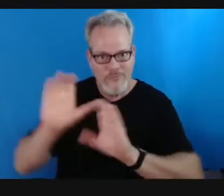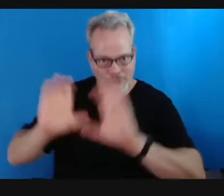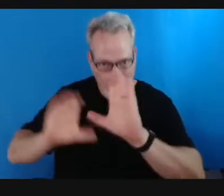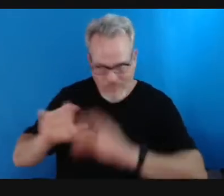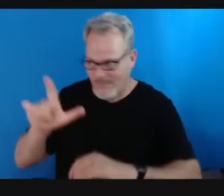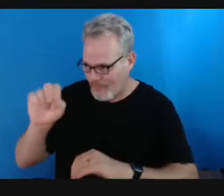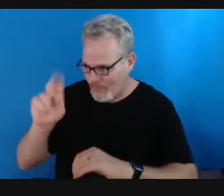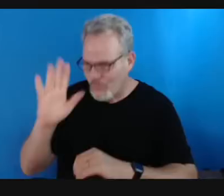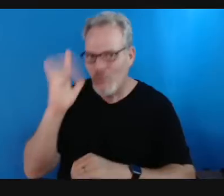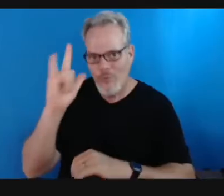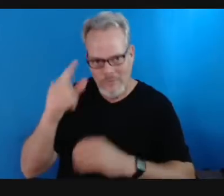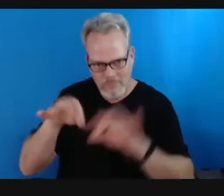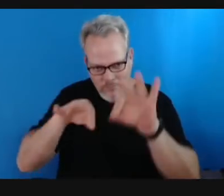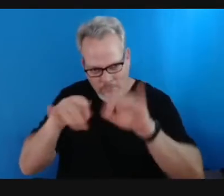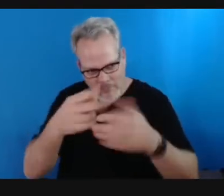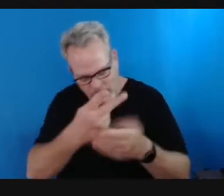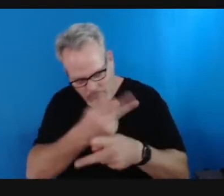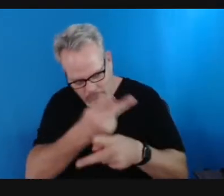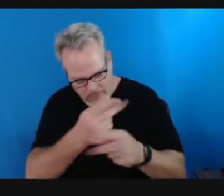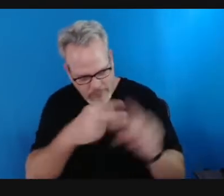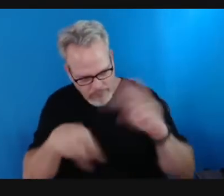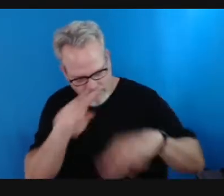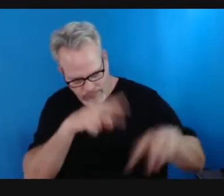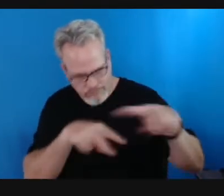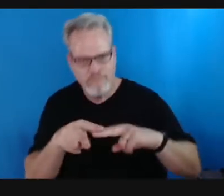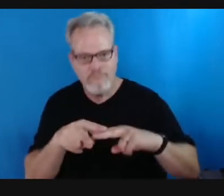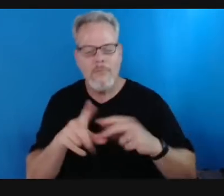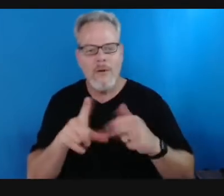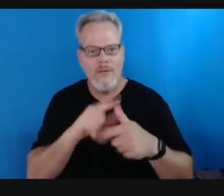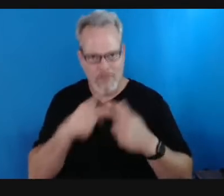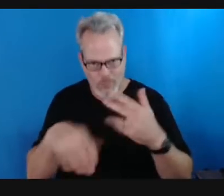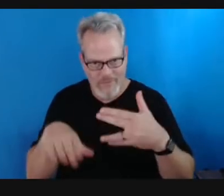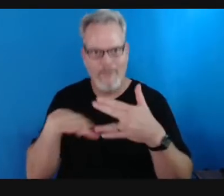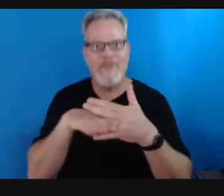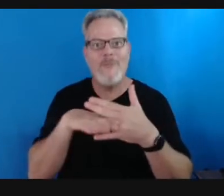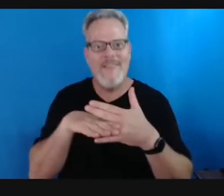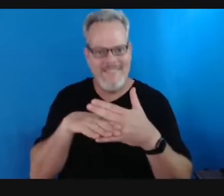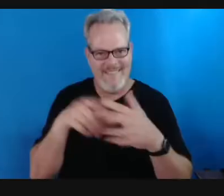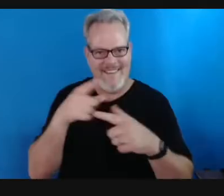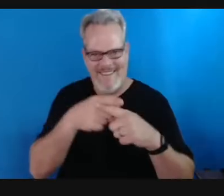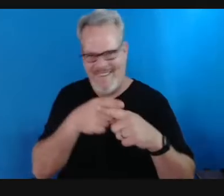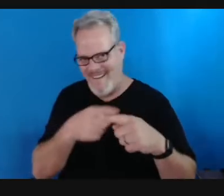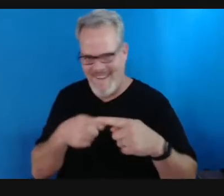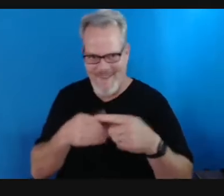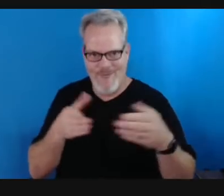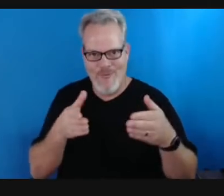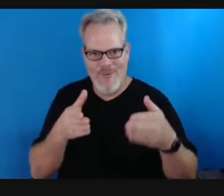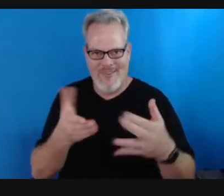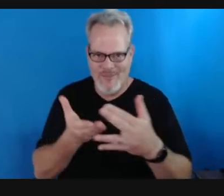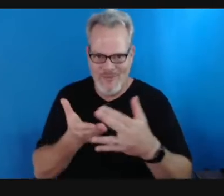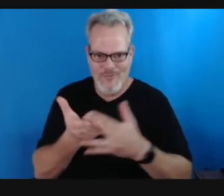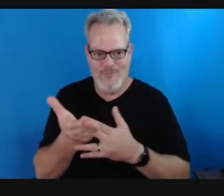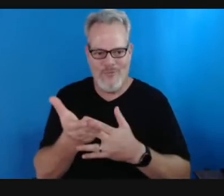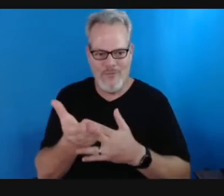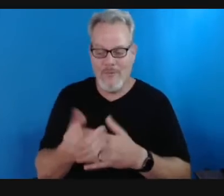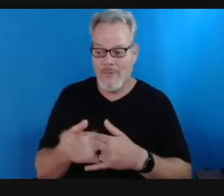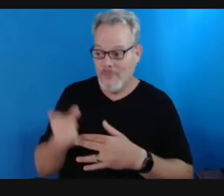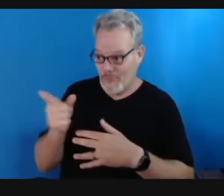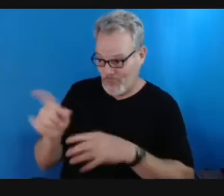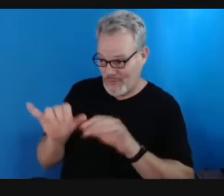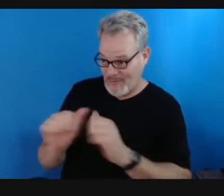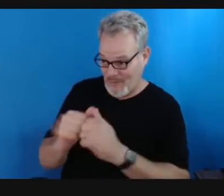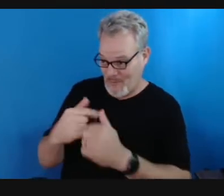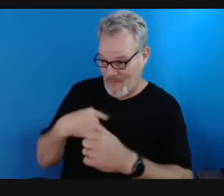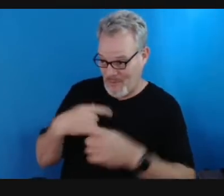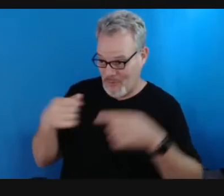a break partway through, as we have been in the last few weeks. And anything else before we get into it here? You gonna hang with me for Community Corner